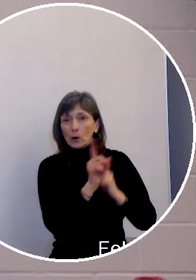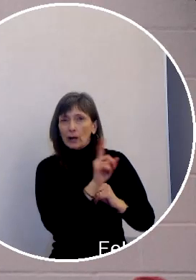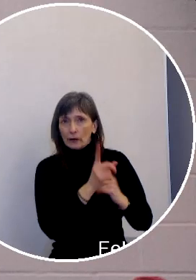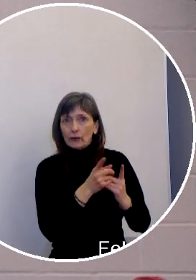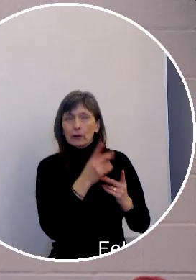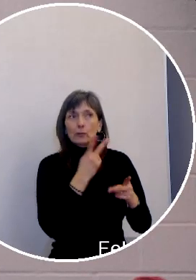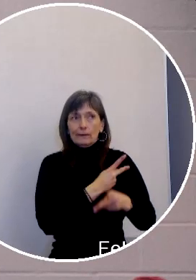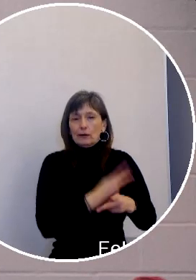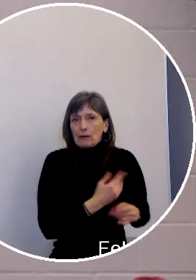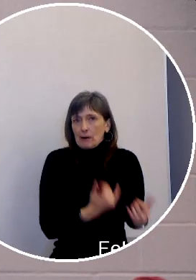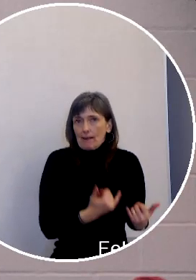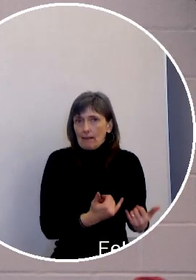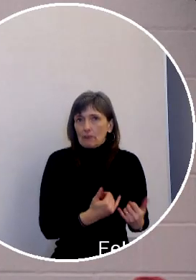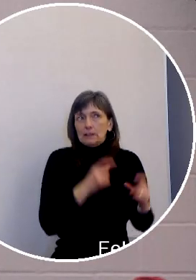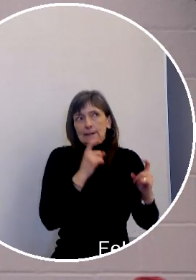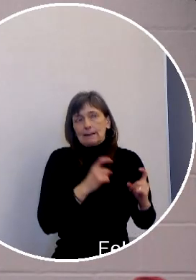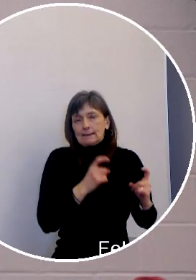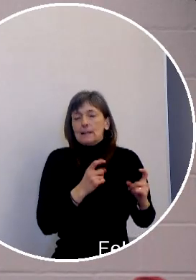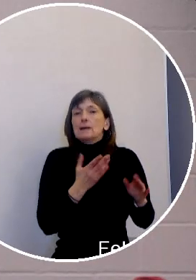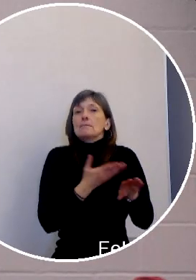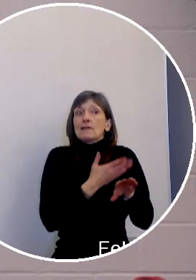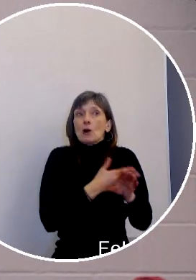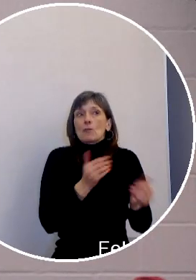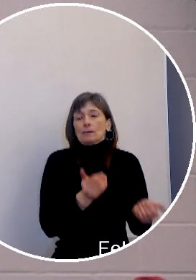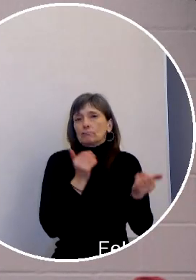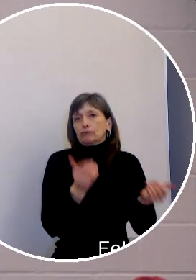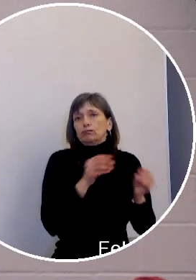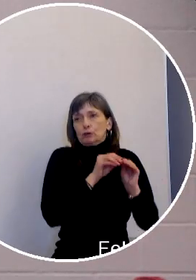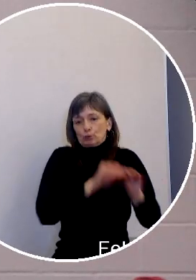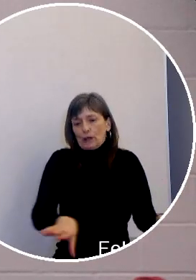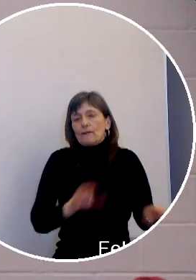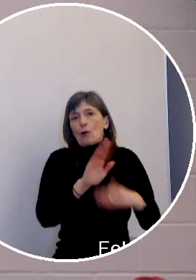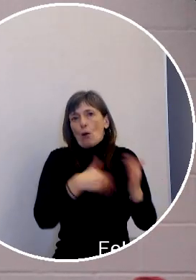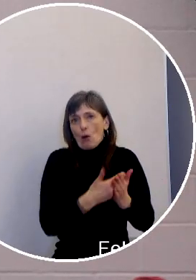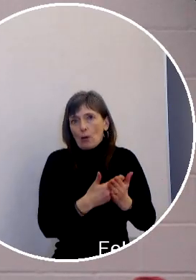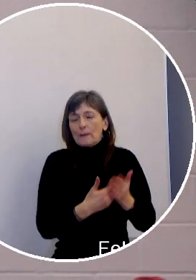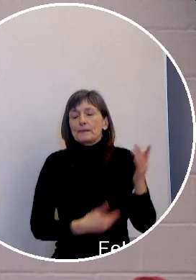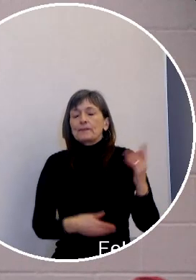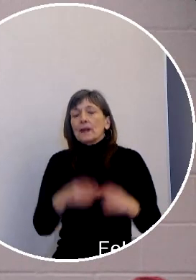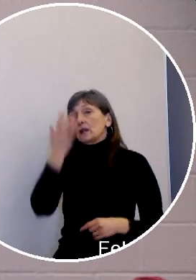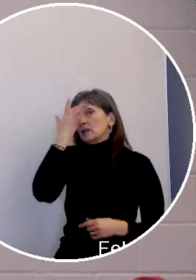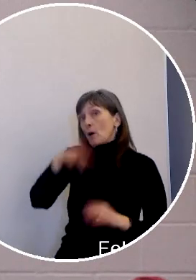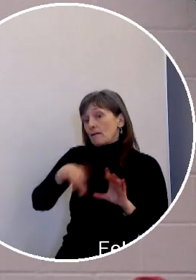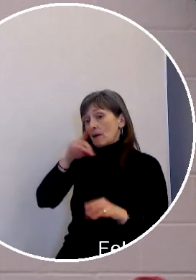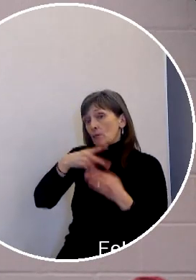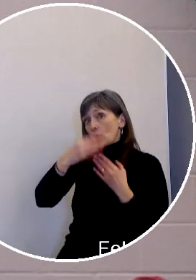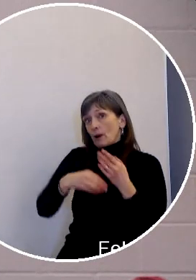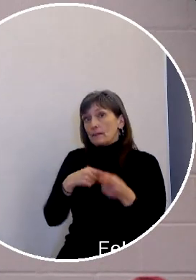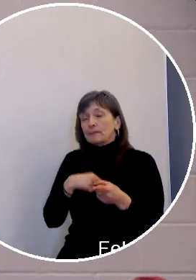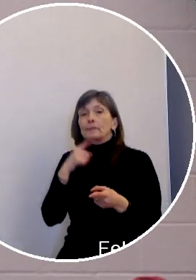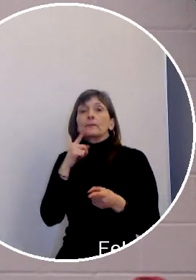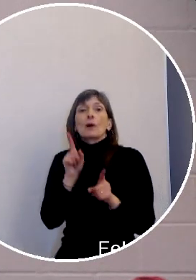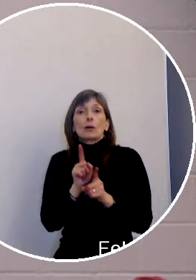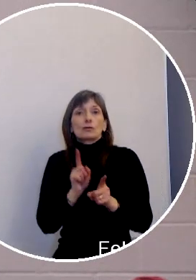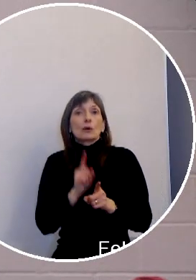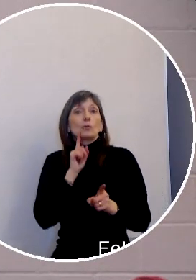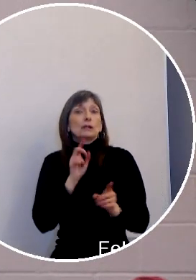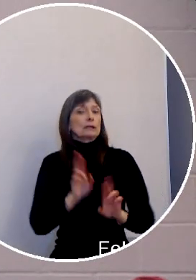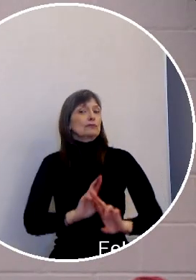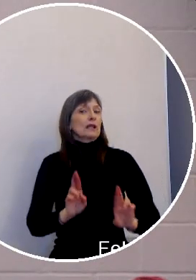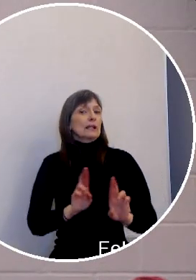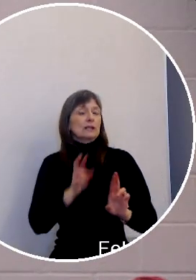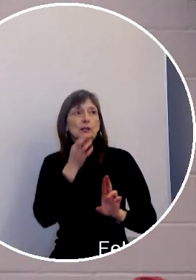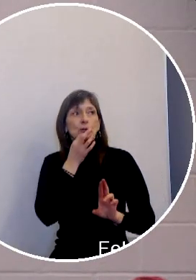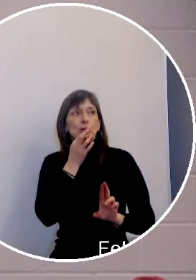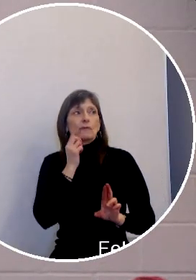that we identified as a part of that pilot program before we go any further with it. The Smart Find program is also being prepped